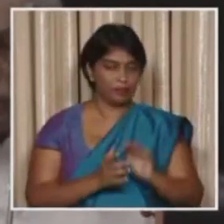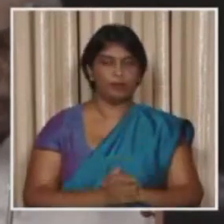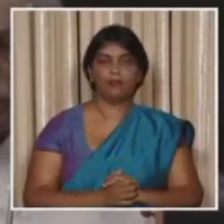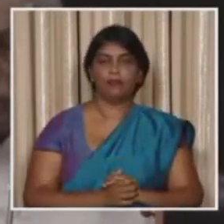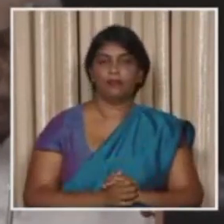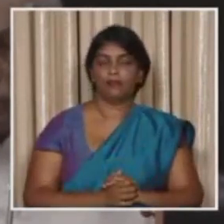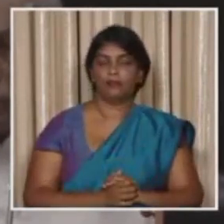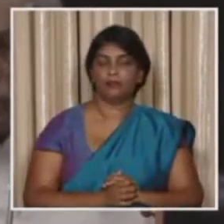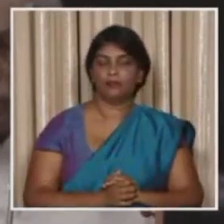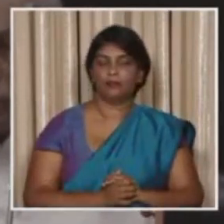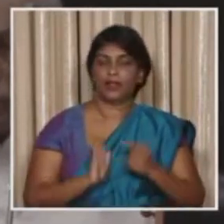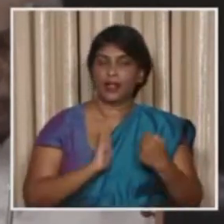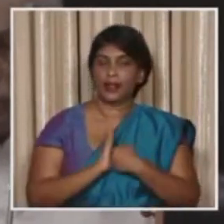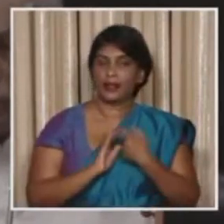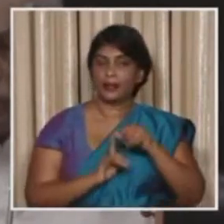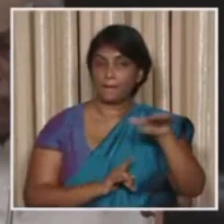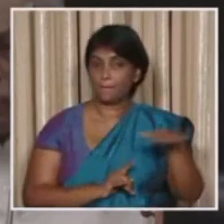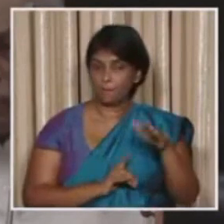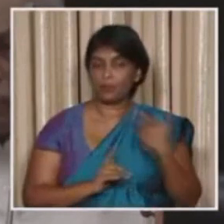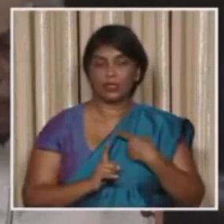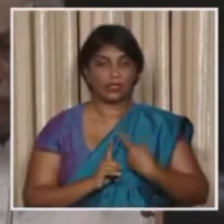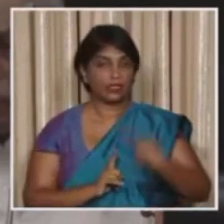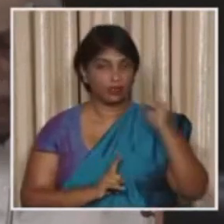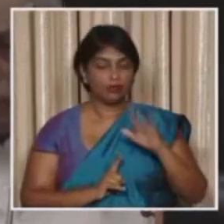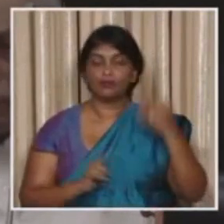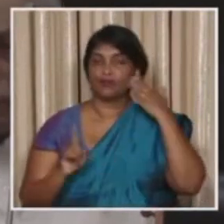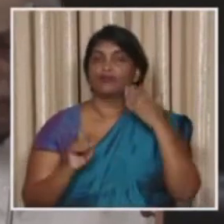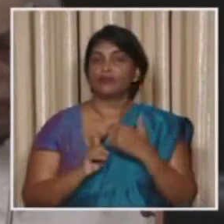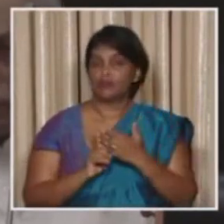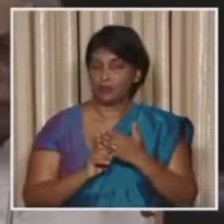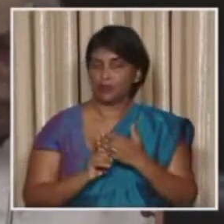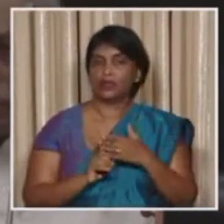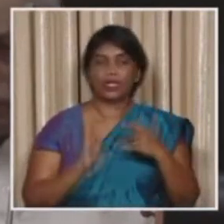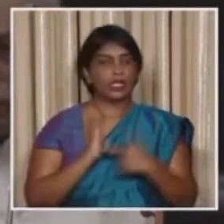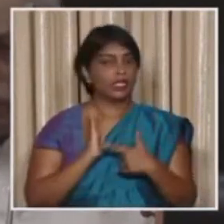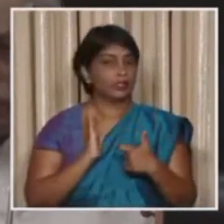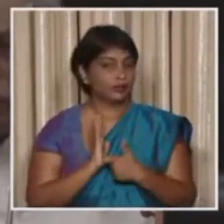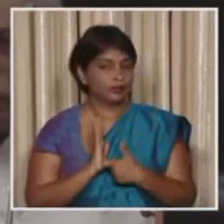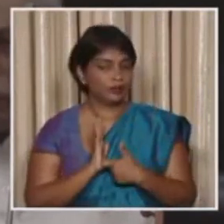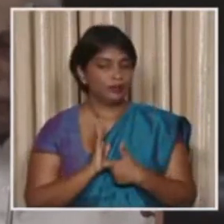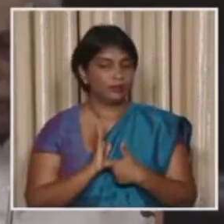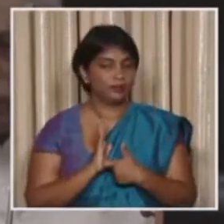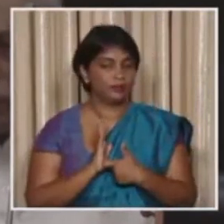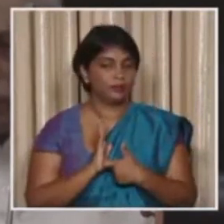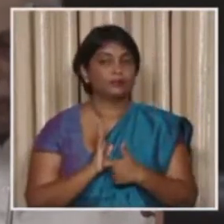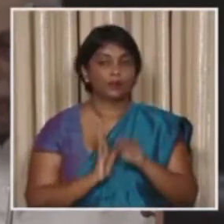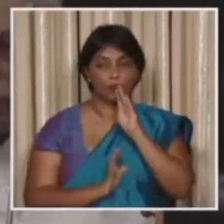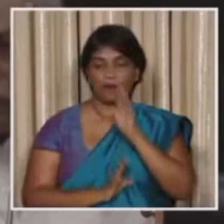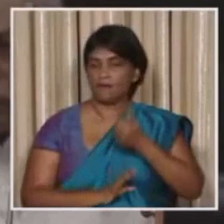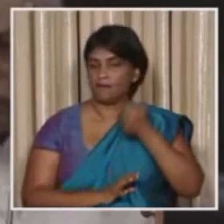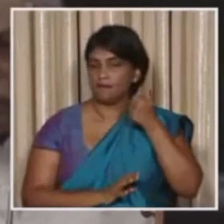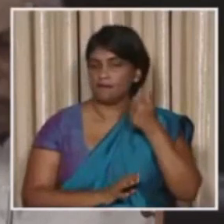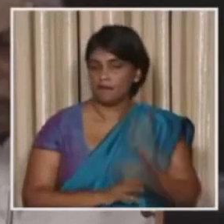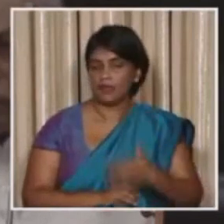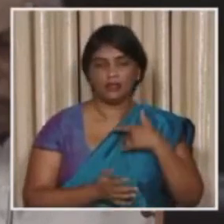implementing the Trincomalee District Development Project is of immense value to Sri Lanka. The ongoing cooperation in the development of Trincomalee